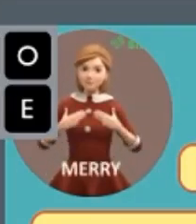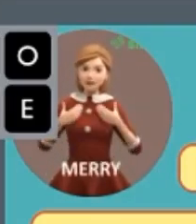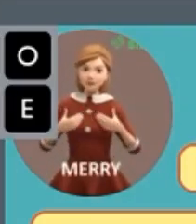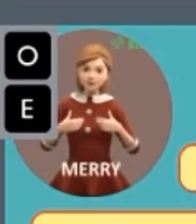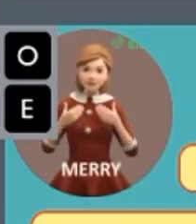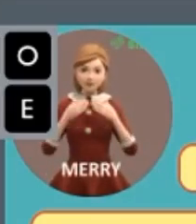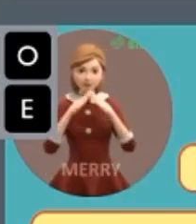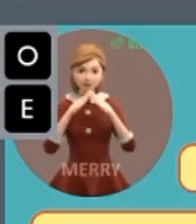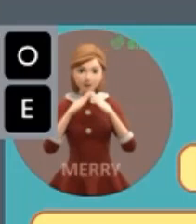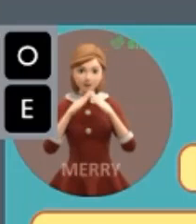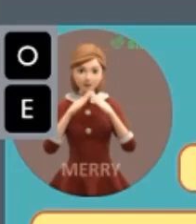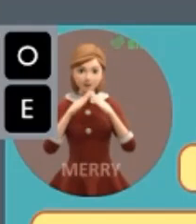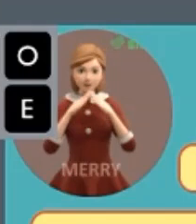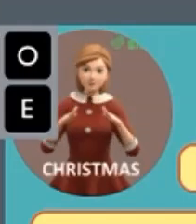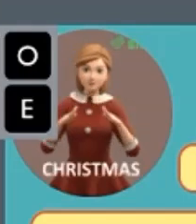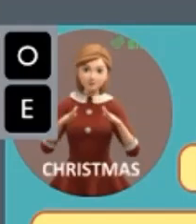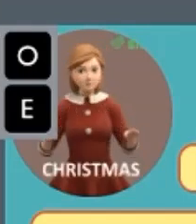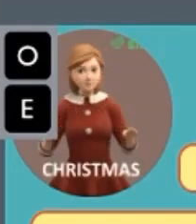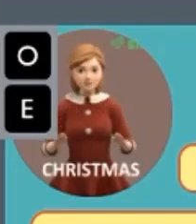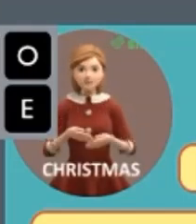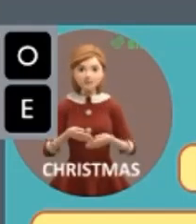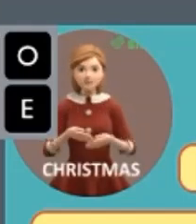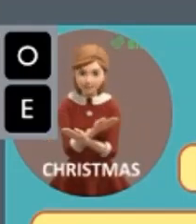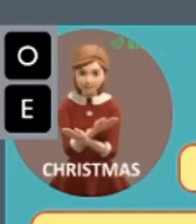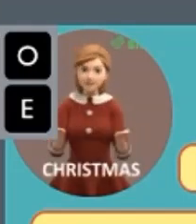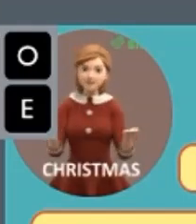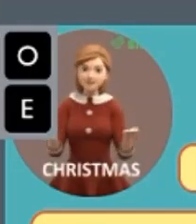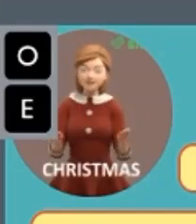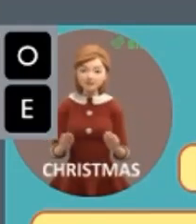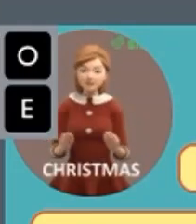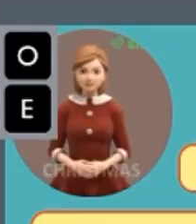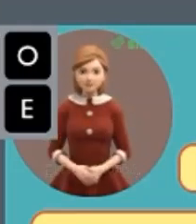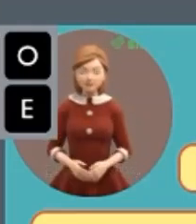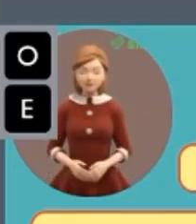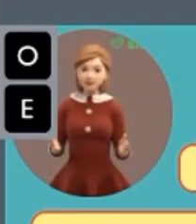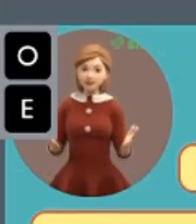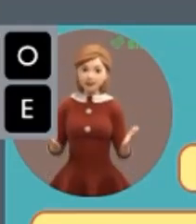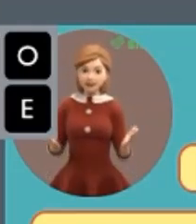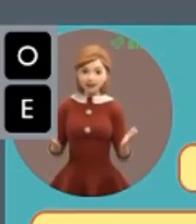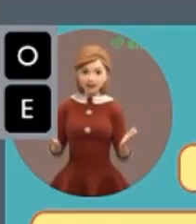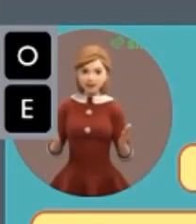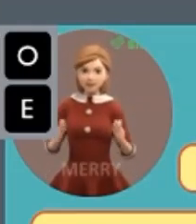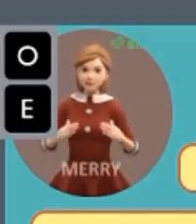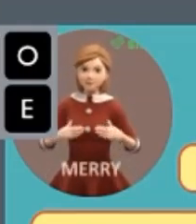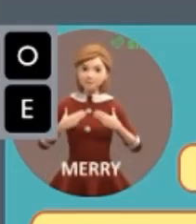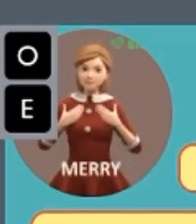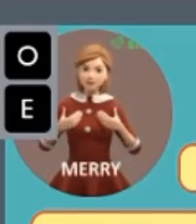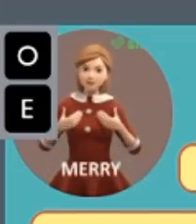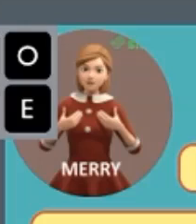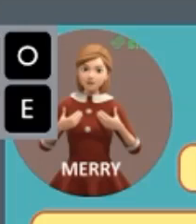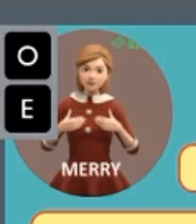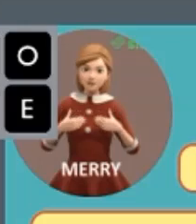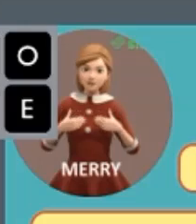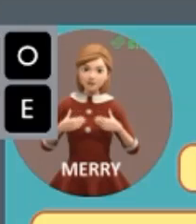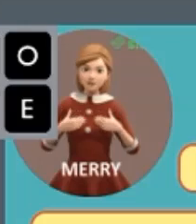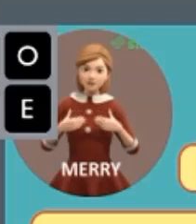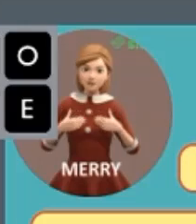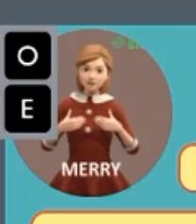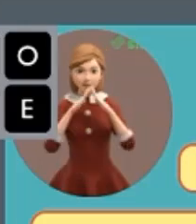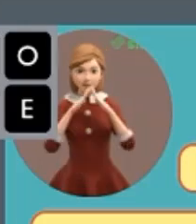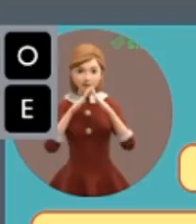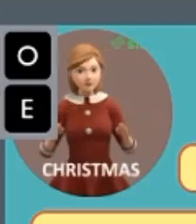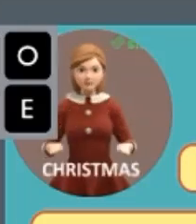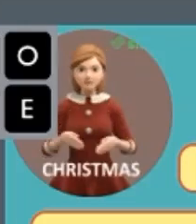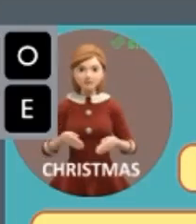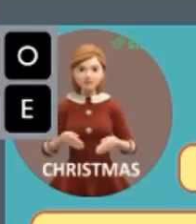this sentence also, which has been published by the admin. Let's check out whether we'll be able to get the